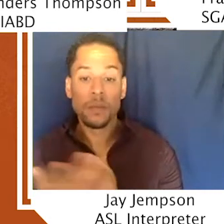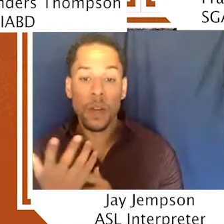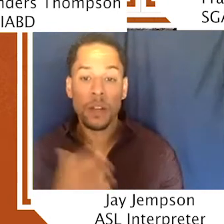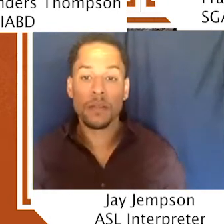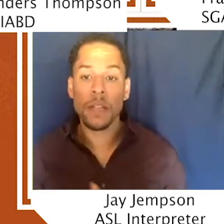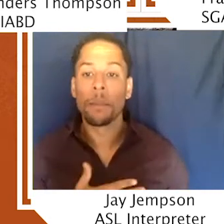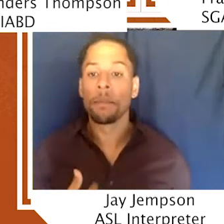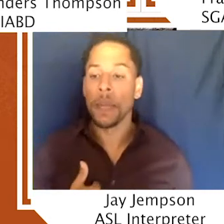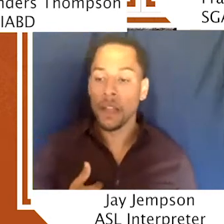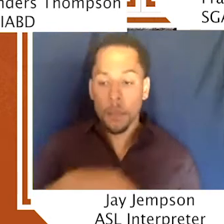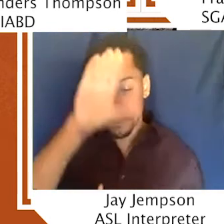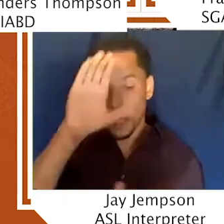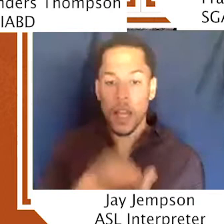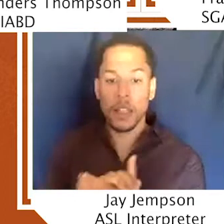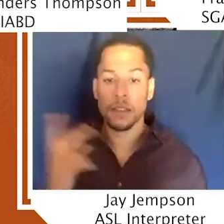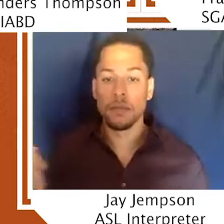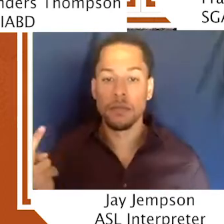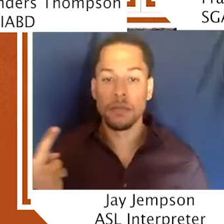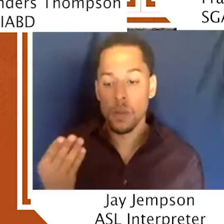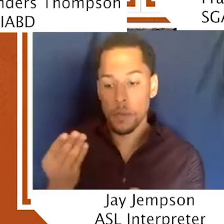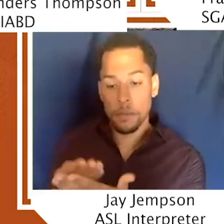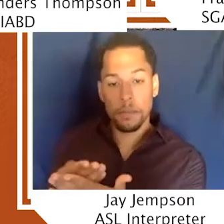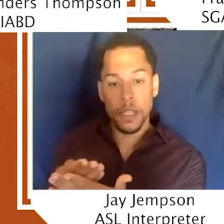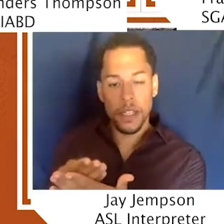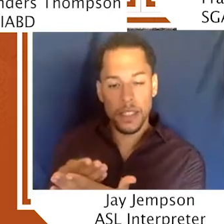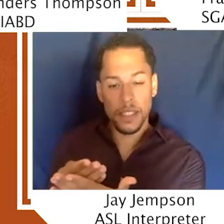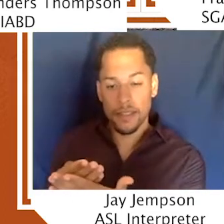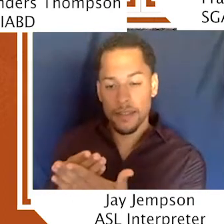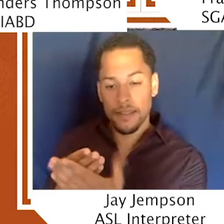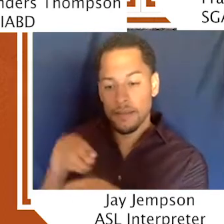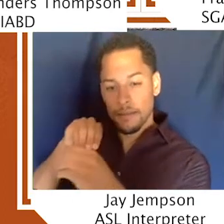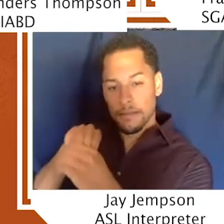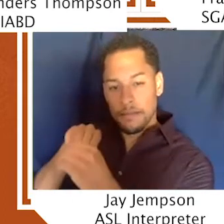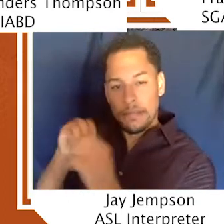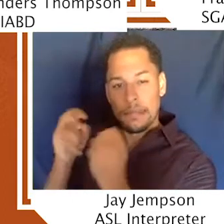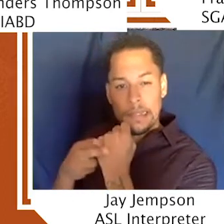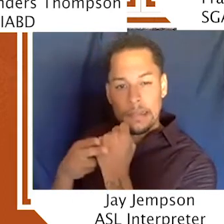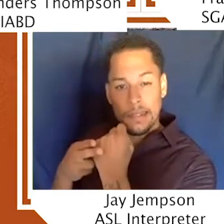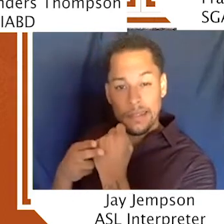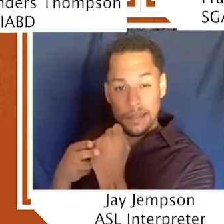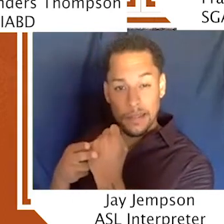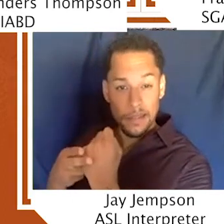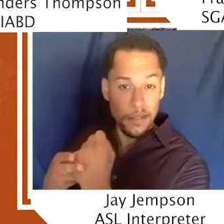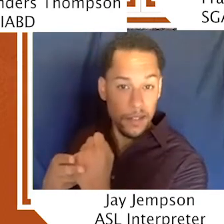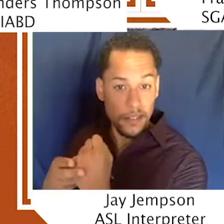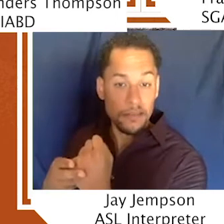to save up some money, like a substantial amount of money, thanks to the